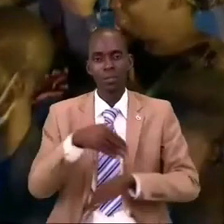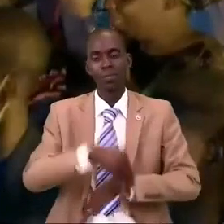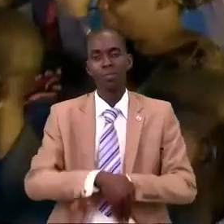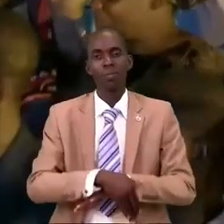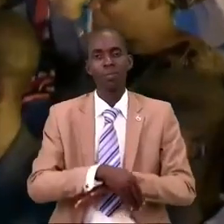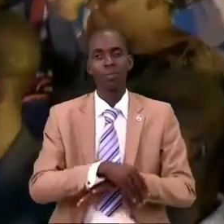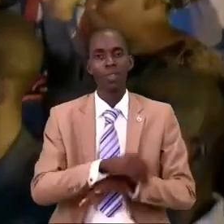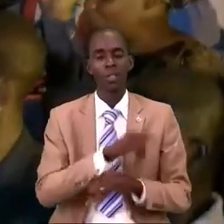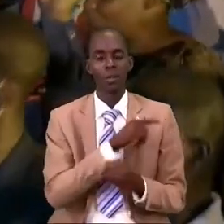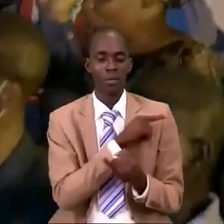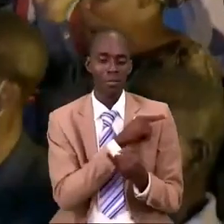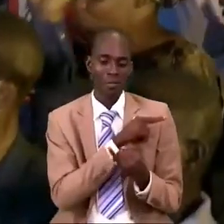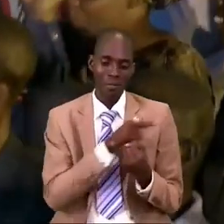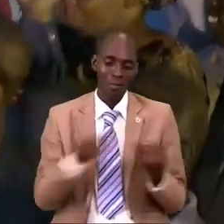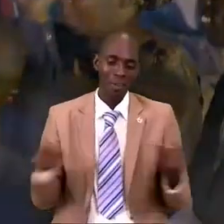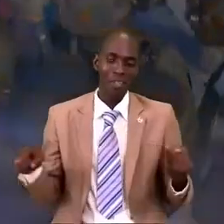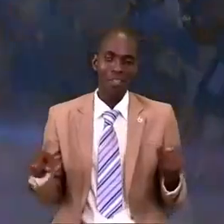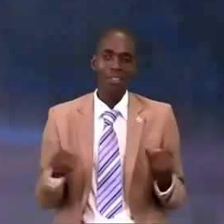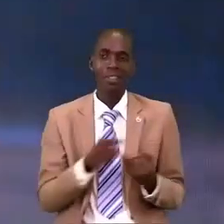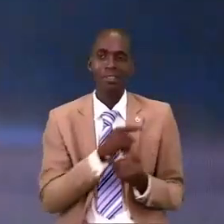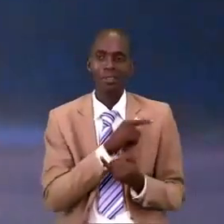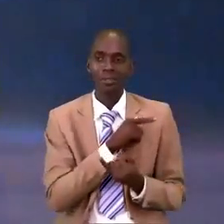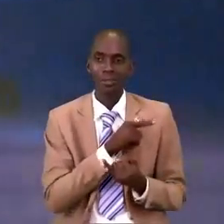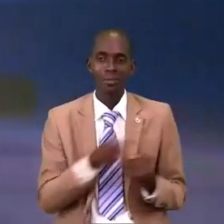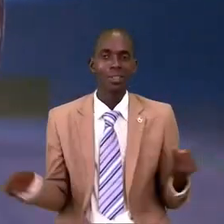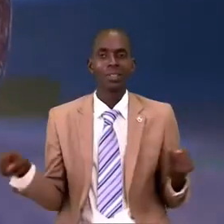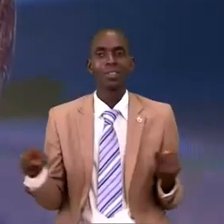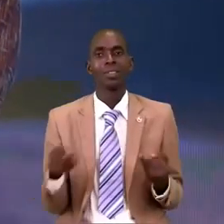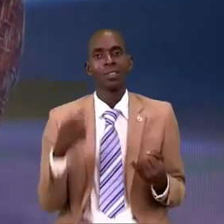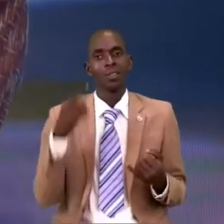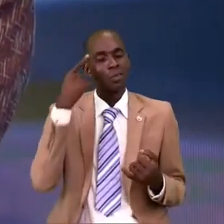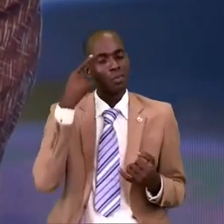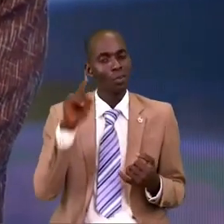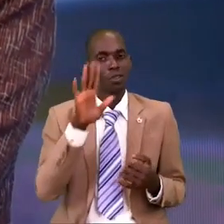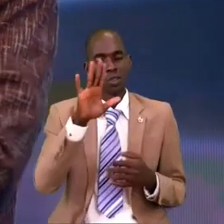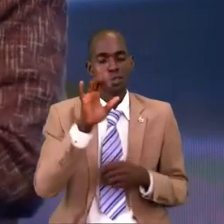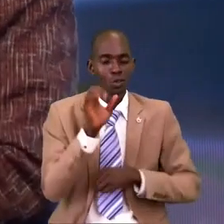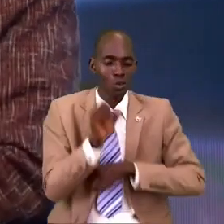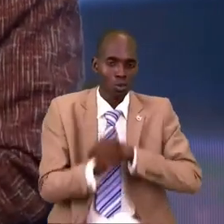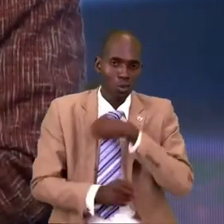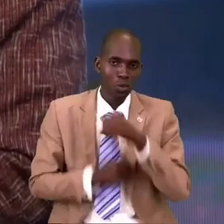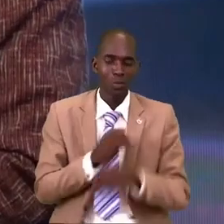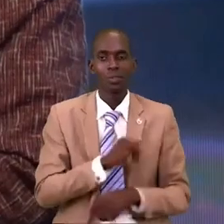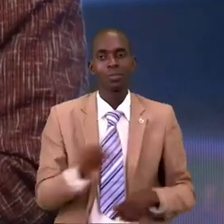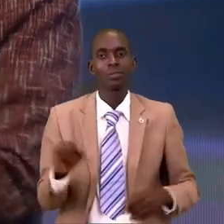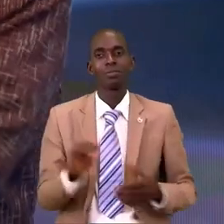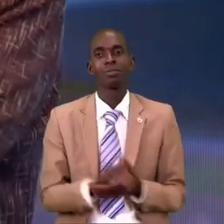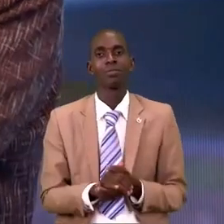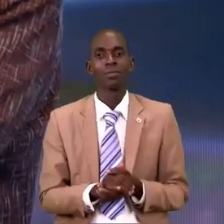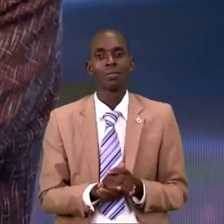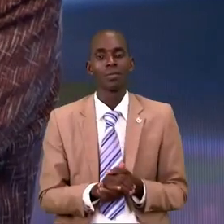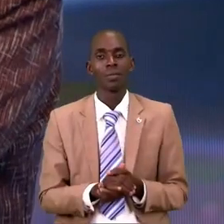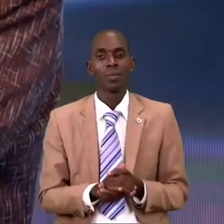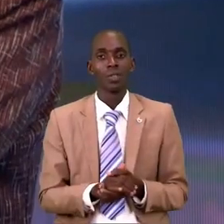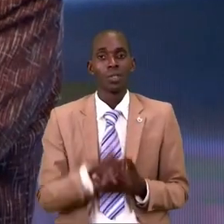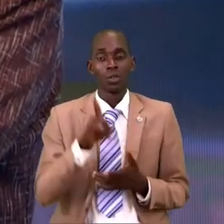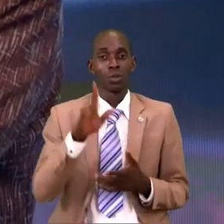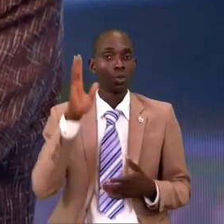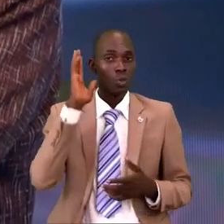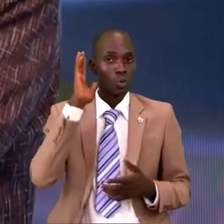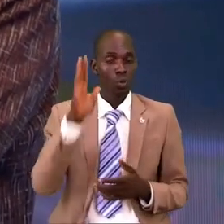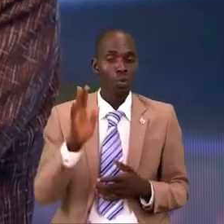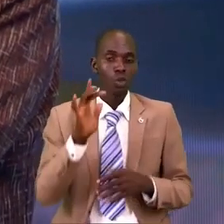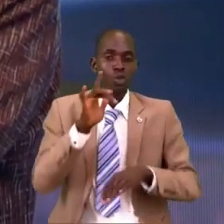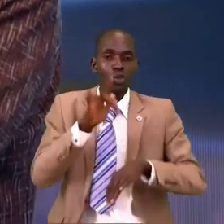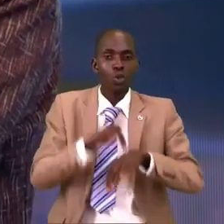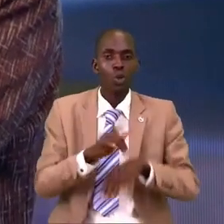You lay your hand when you have the problem here and online. You lay that hand there expecting